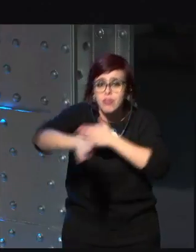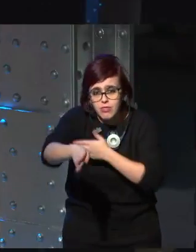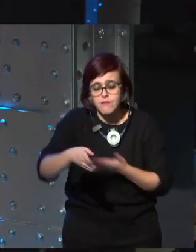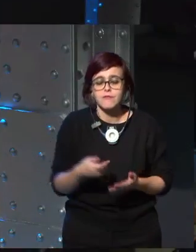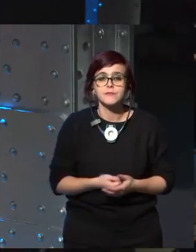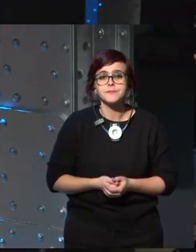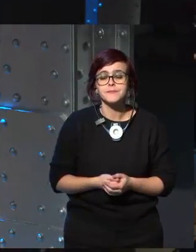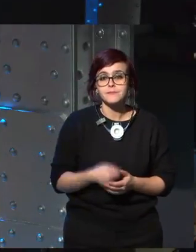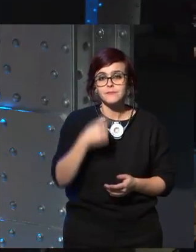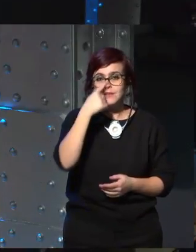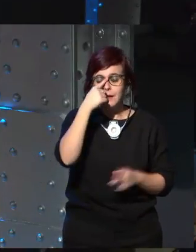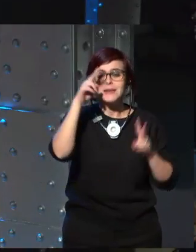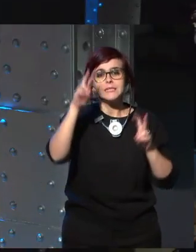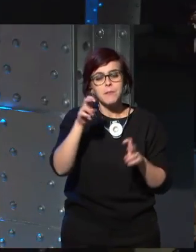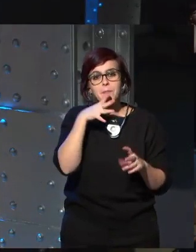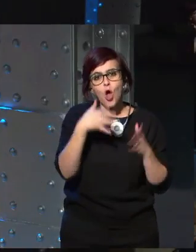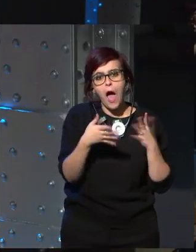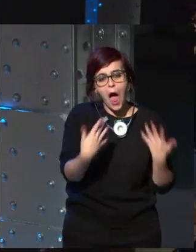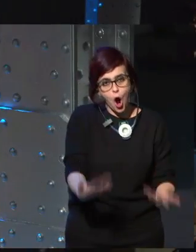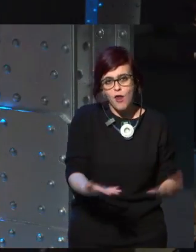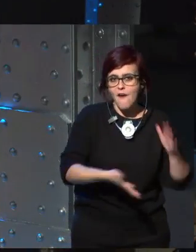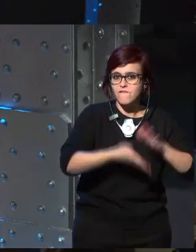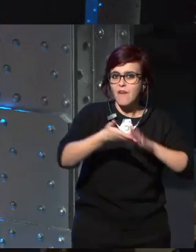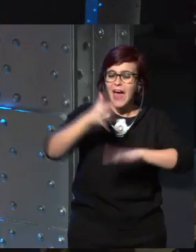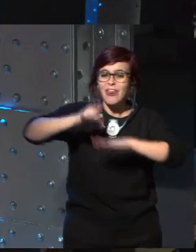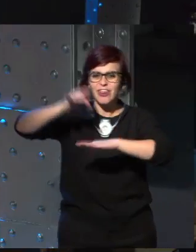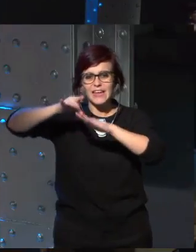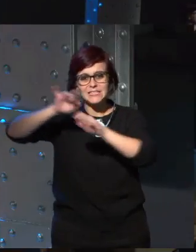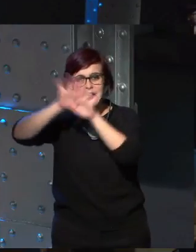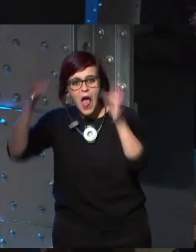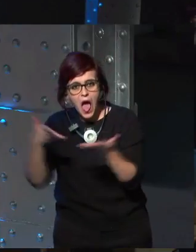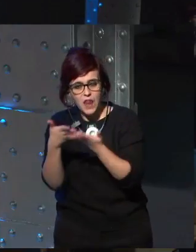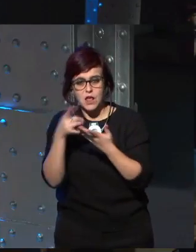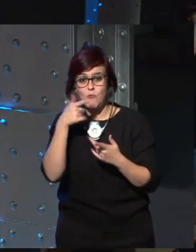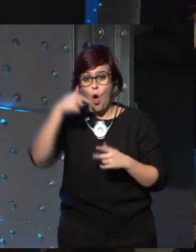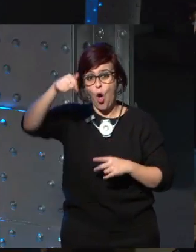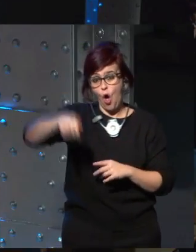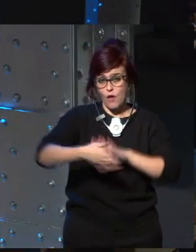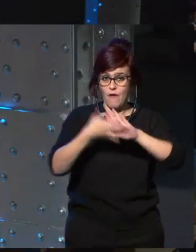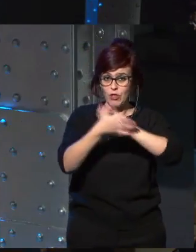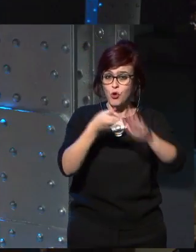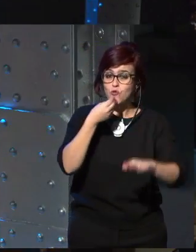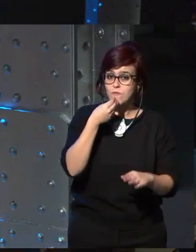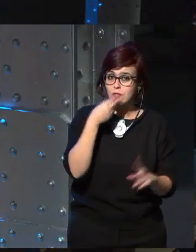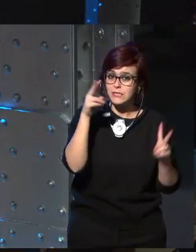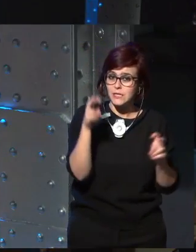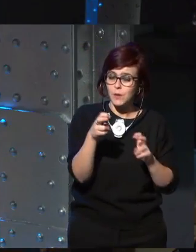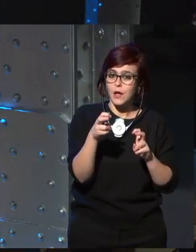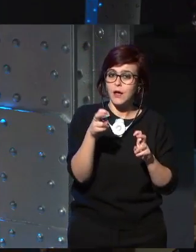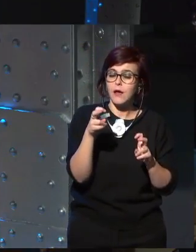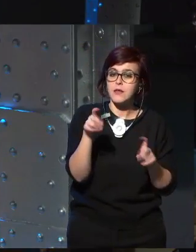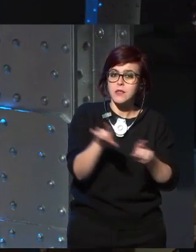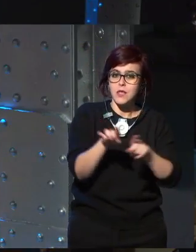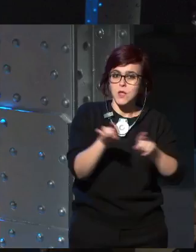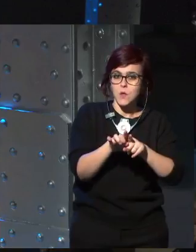formas, But in any case, digitalization is causing a lot of problems as well. We heard during